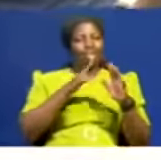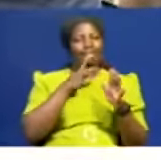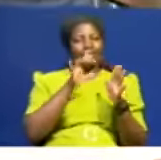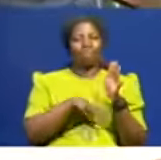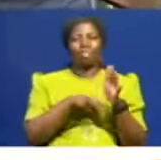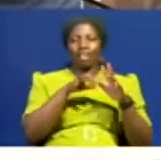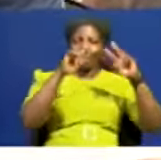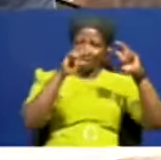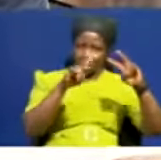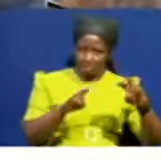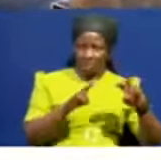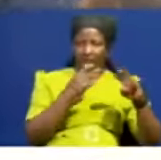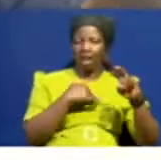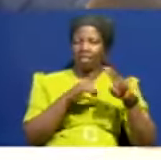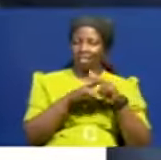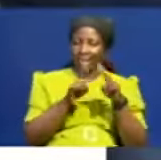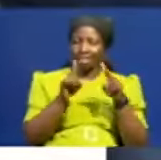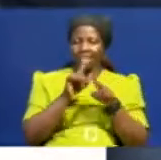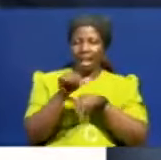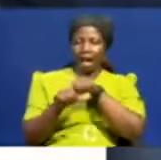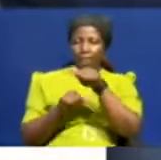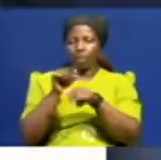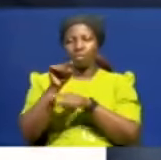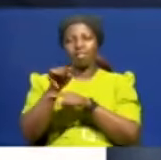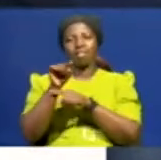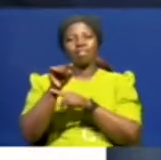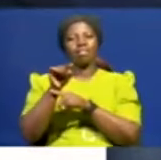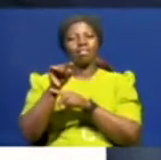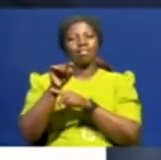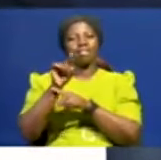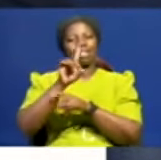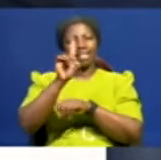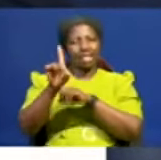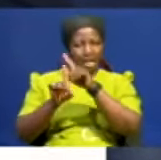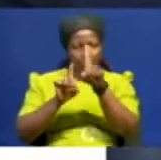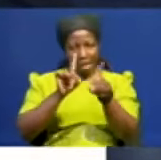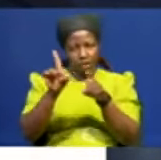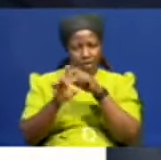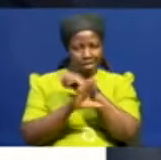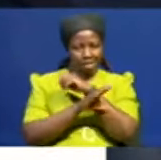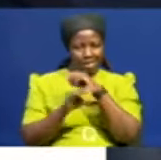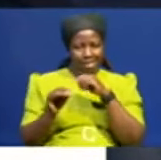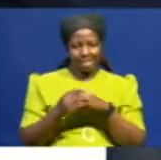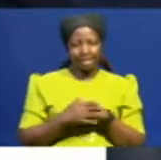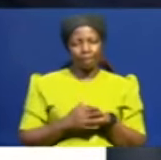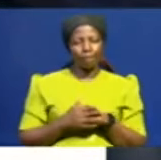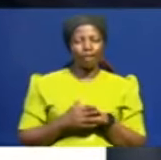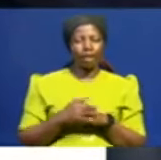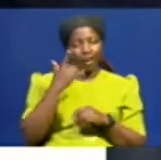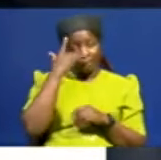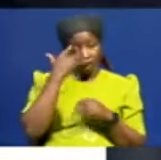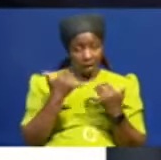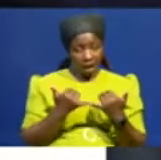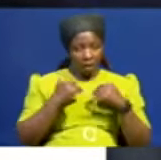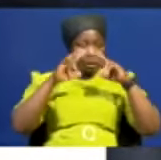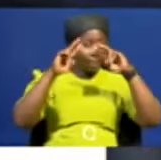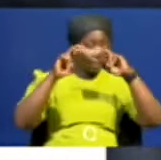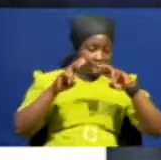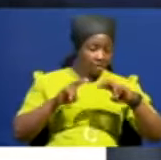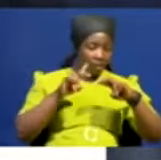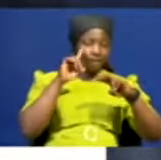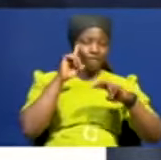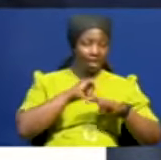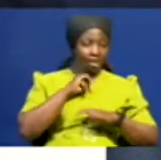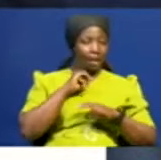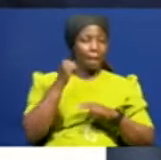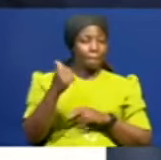launched over the exam malpractices. So for now, we have not concluded our investigation. Once